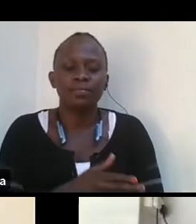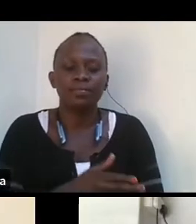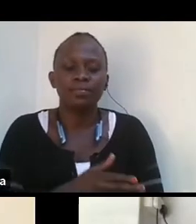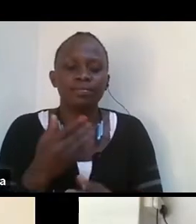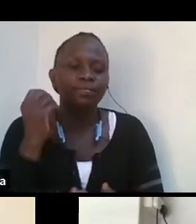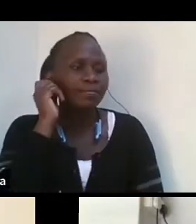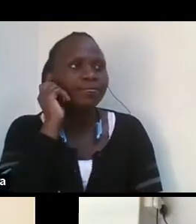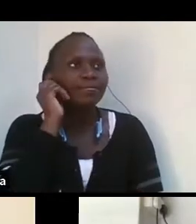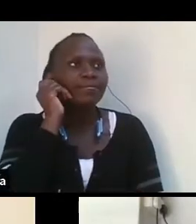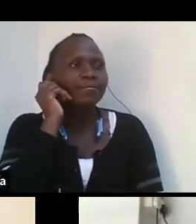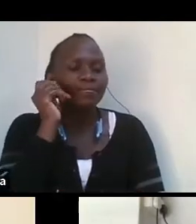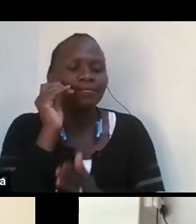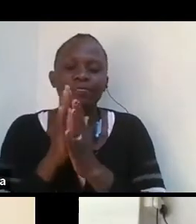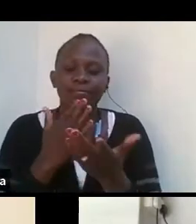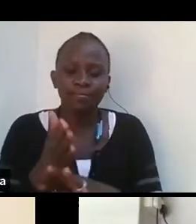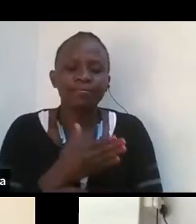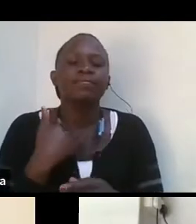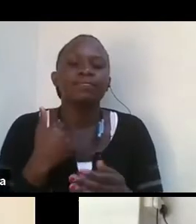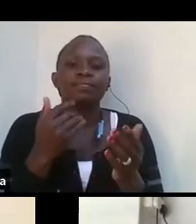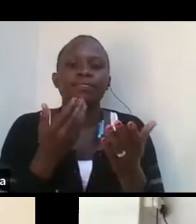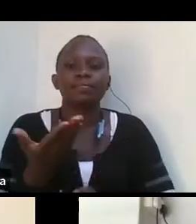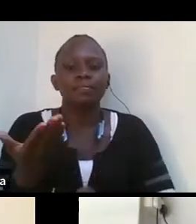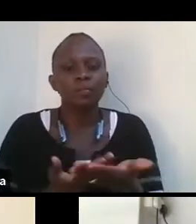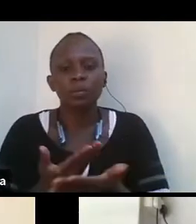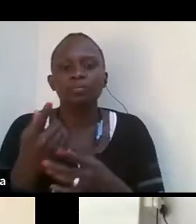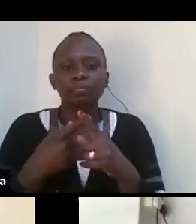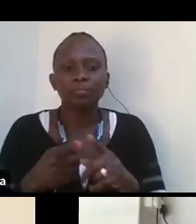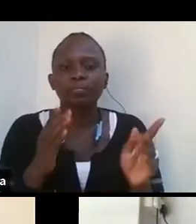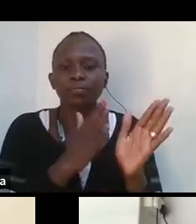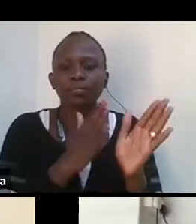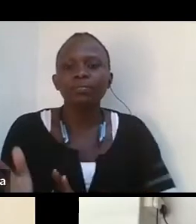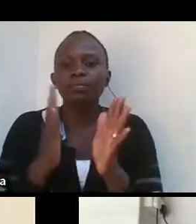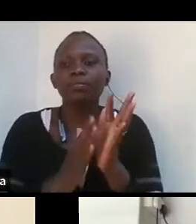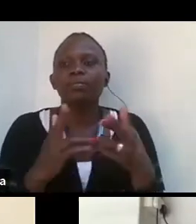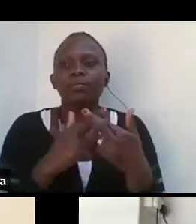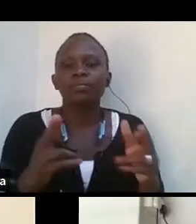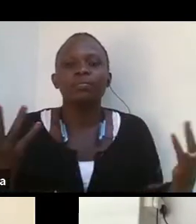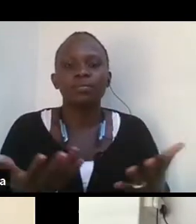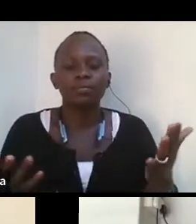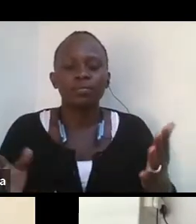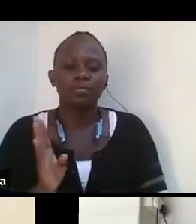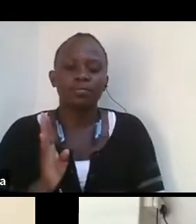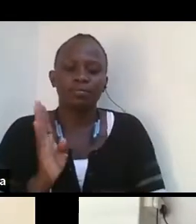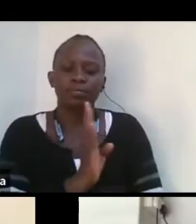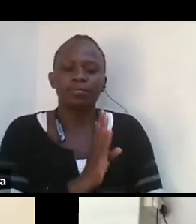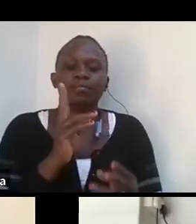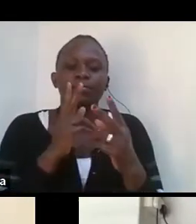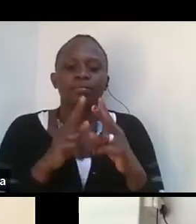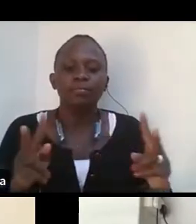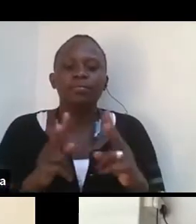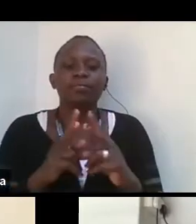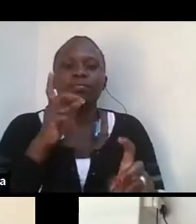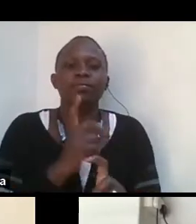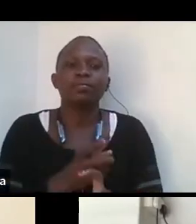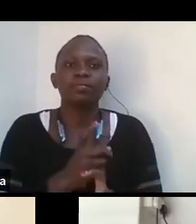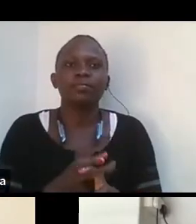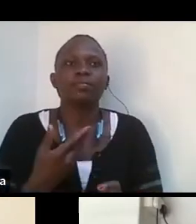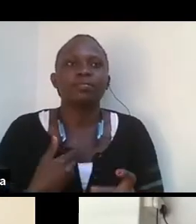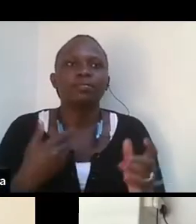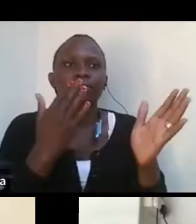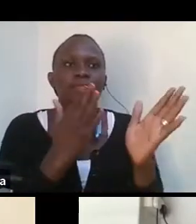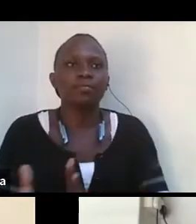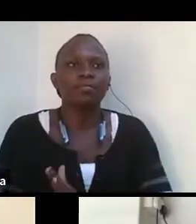very difficult. We have our plans, we're going to do this, and all of a sudden you're in lockdown. People are fired,